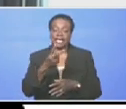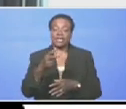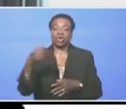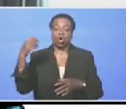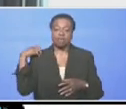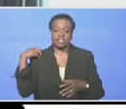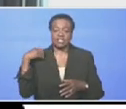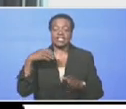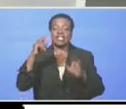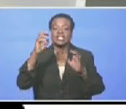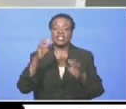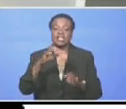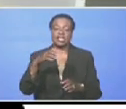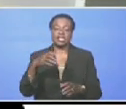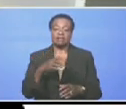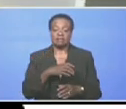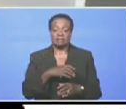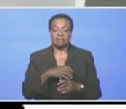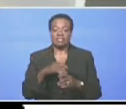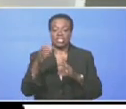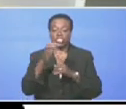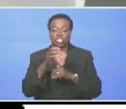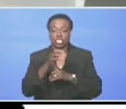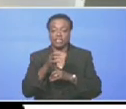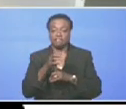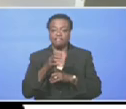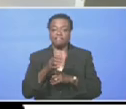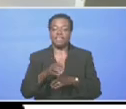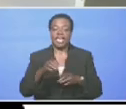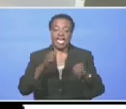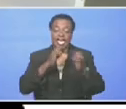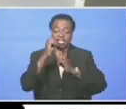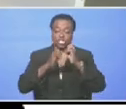mariners. So we have a lot of work. Lloyd Allen, ZNS Network News.